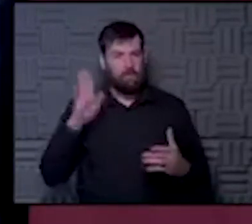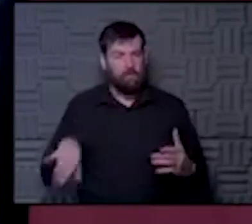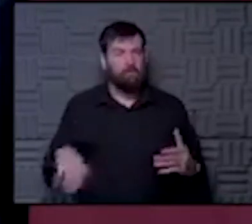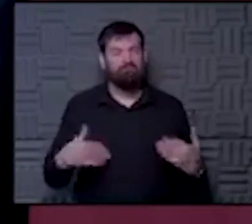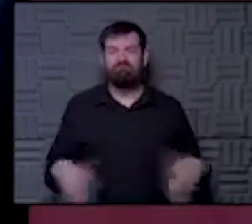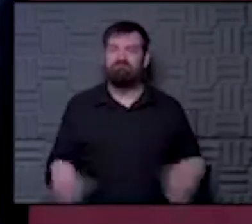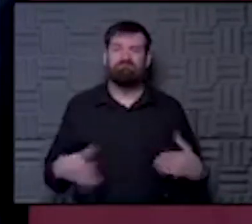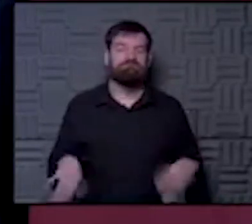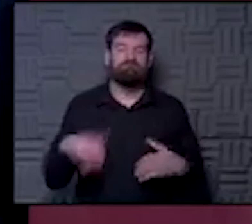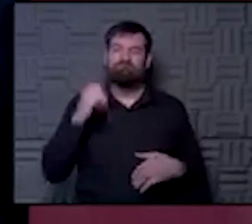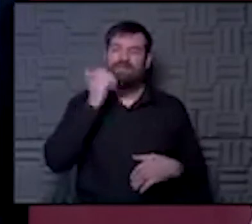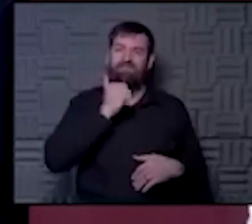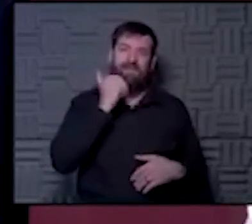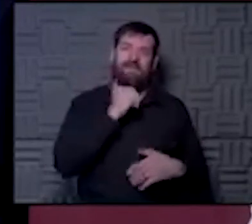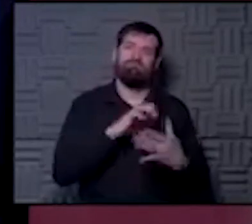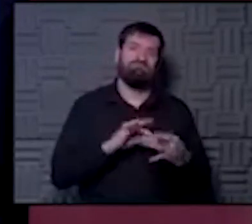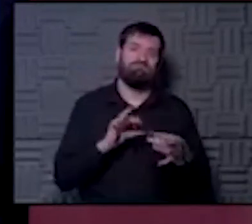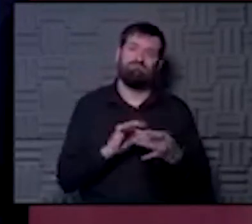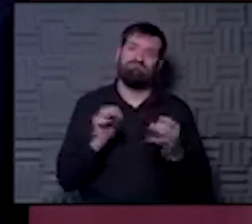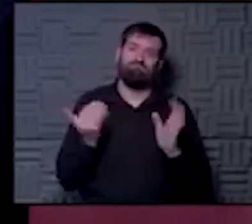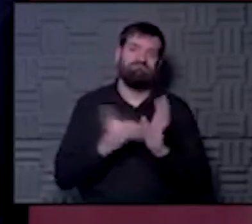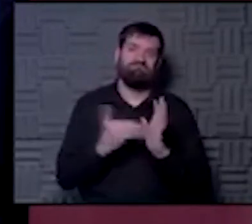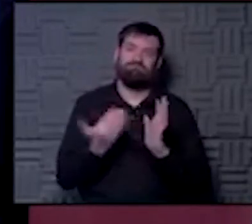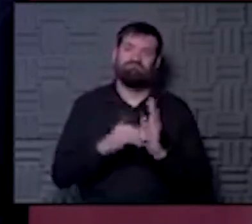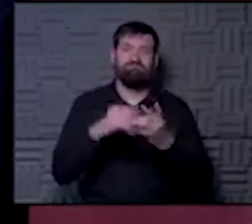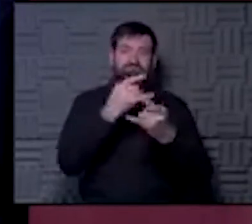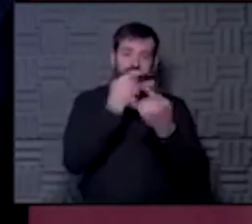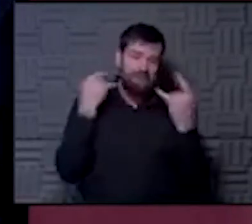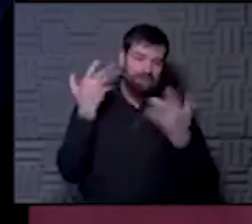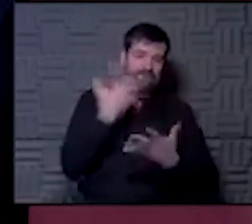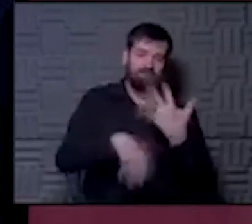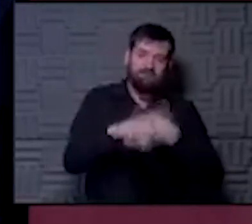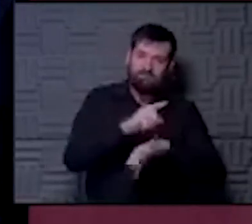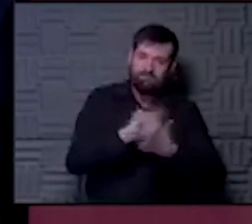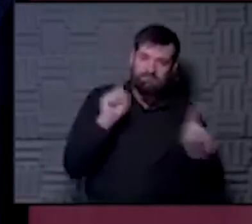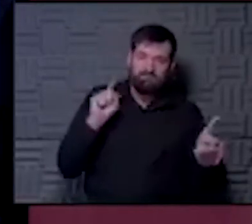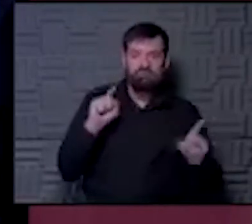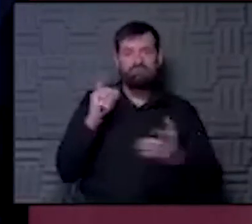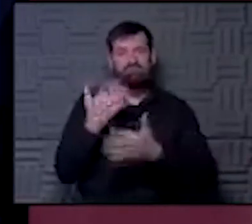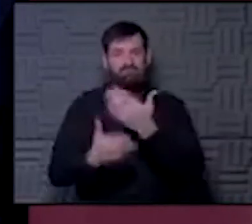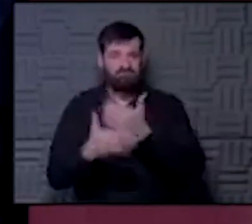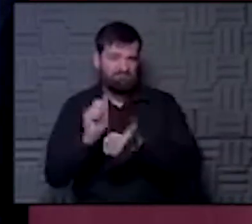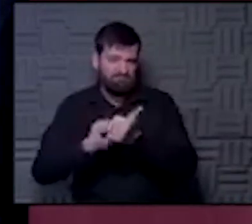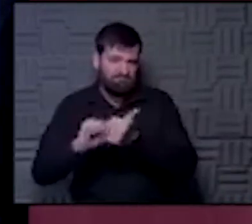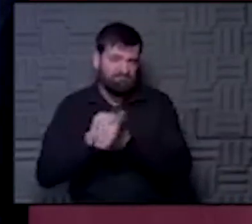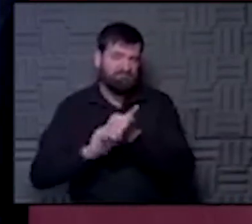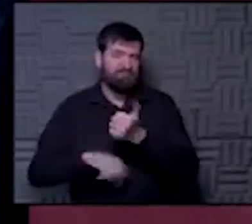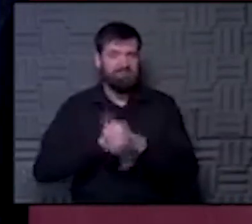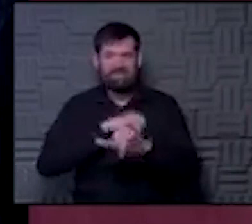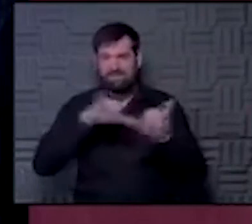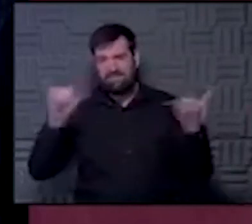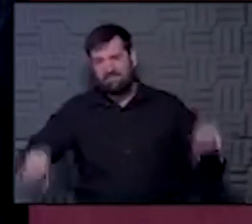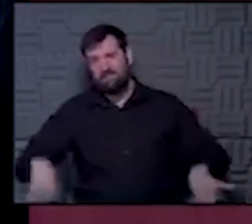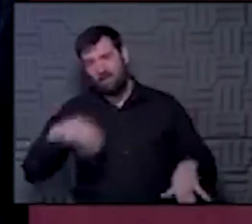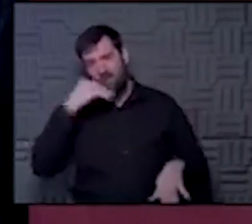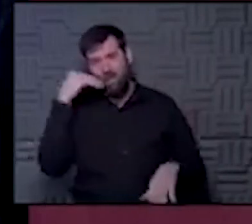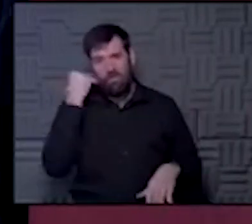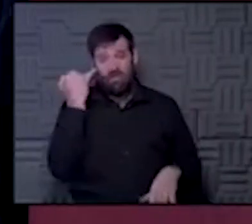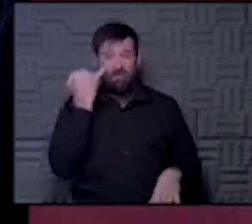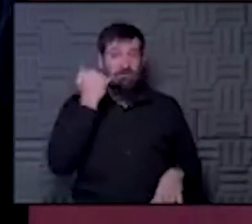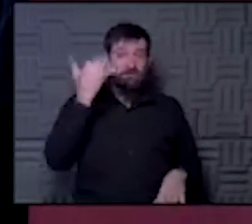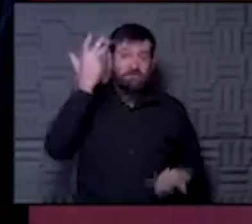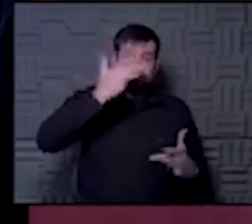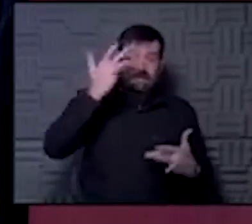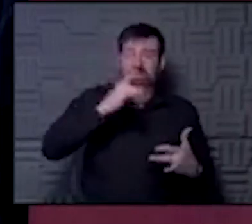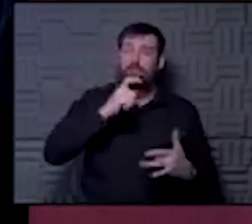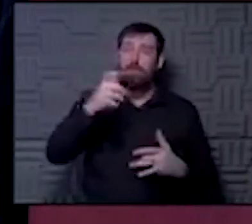Gosh darn it, every day we say the same thing, don't we? Wear a mask, keep your distance, wash your hands, stay at home if you're sick. Don't go